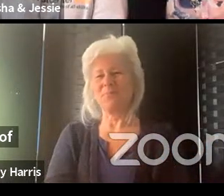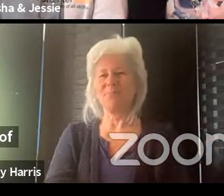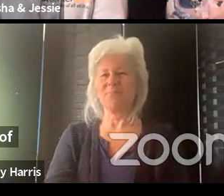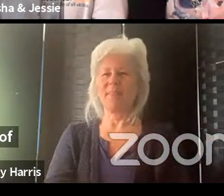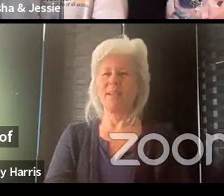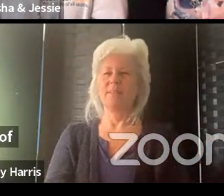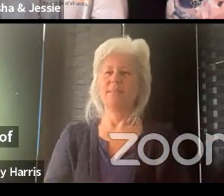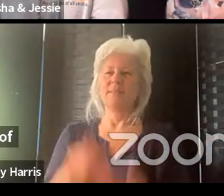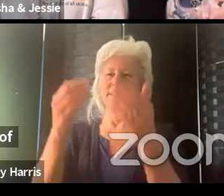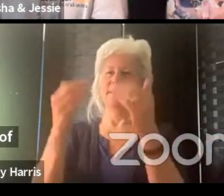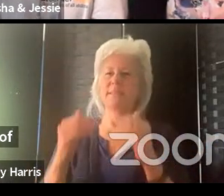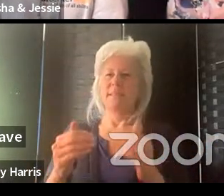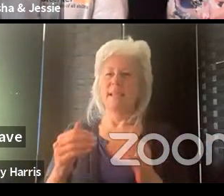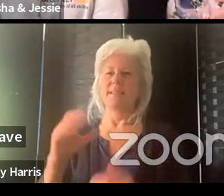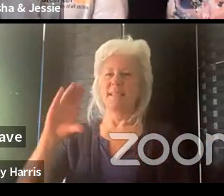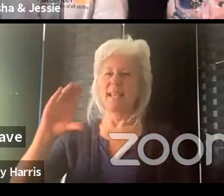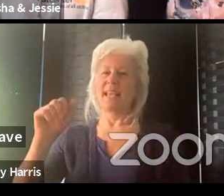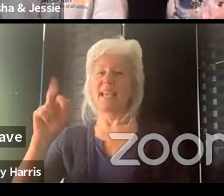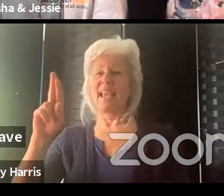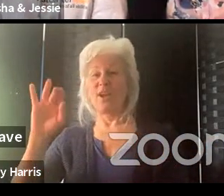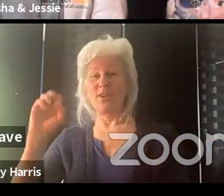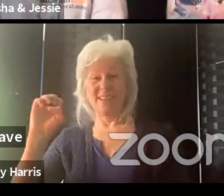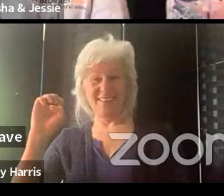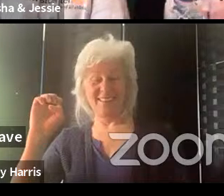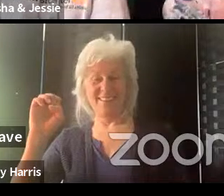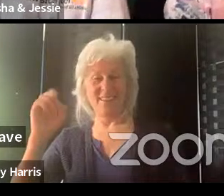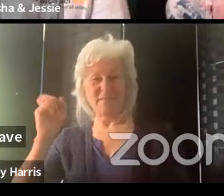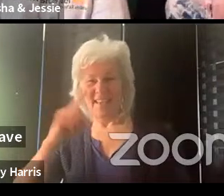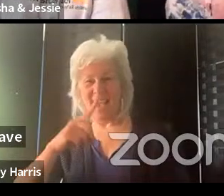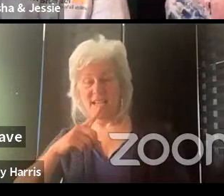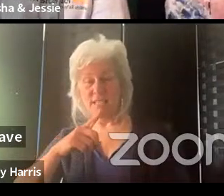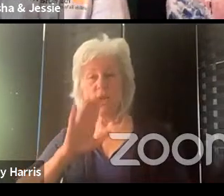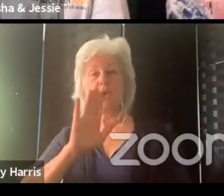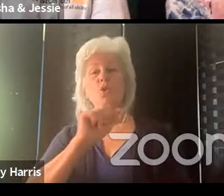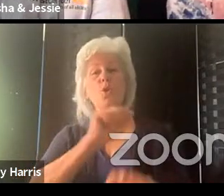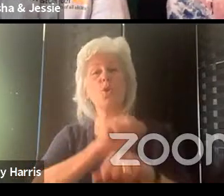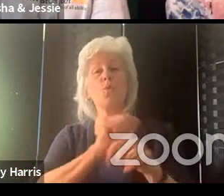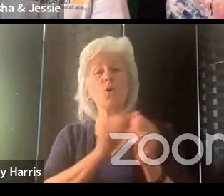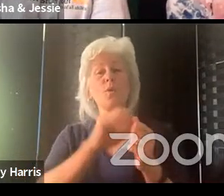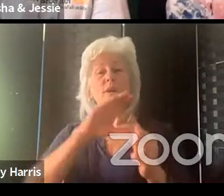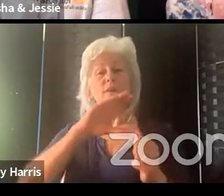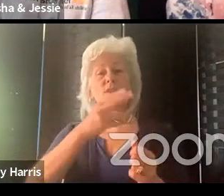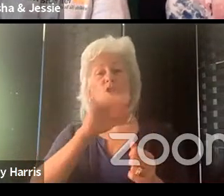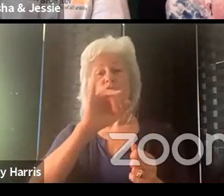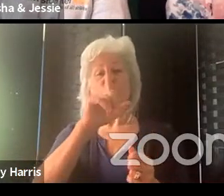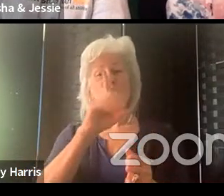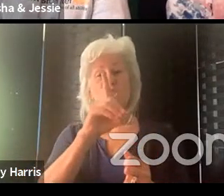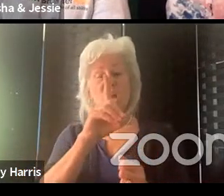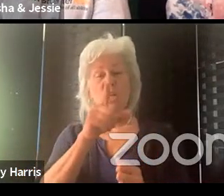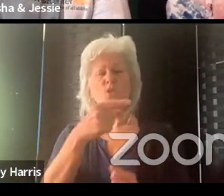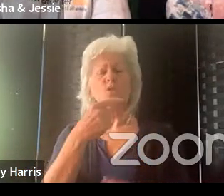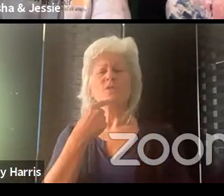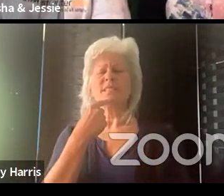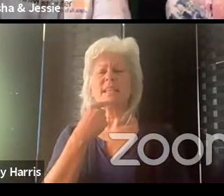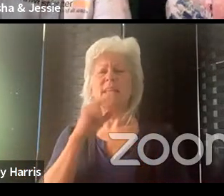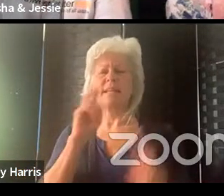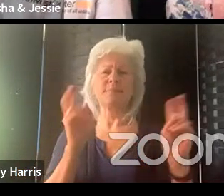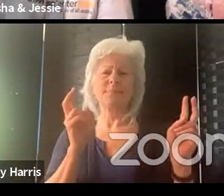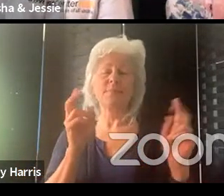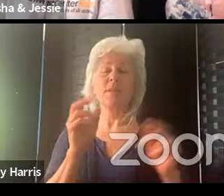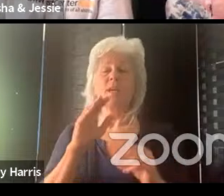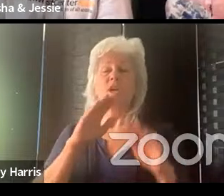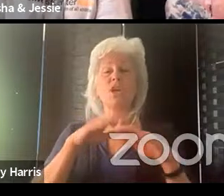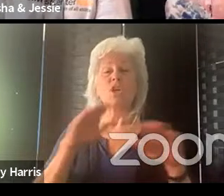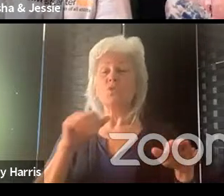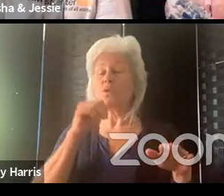Next, I'd like to ask a question of Carrie Fannin. Carrie, in your work with CHILD, you have often said, quote, "Children don't